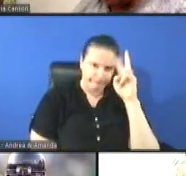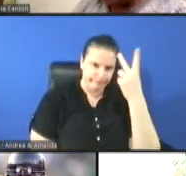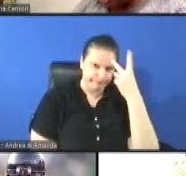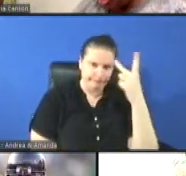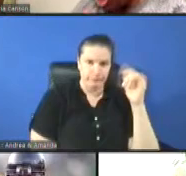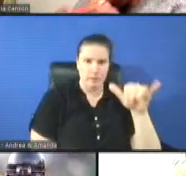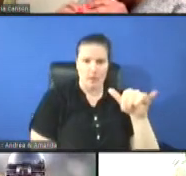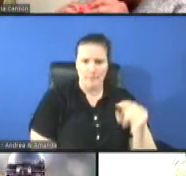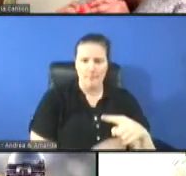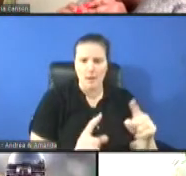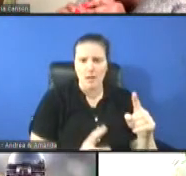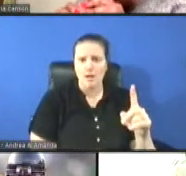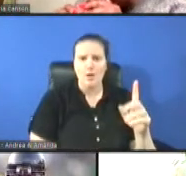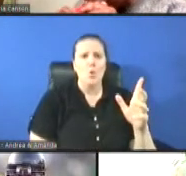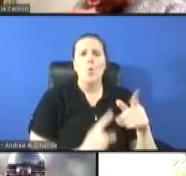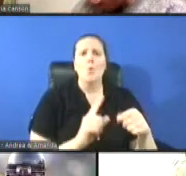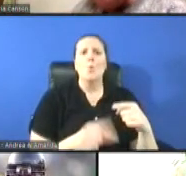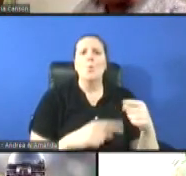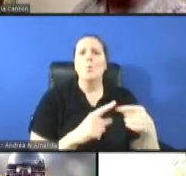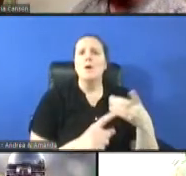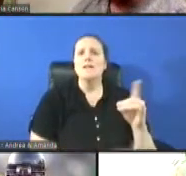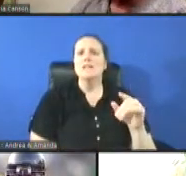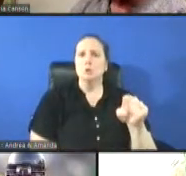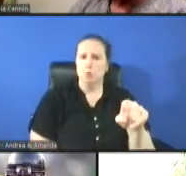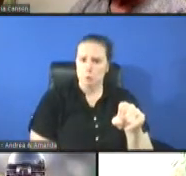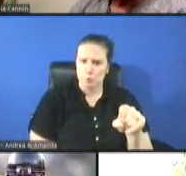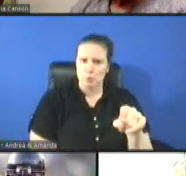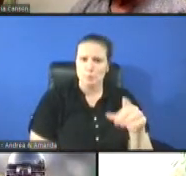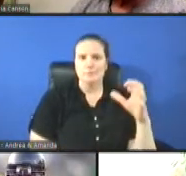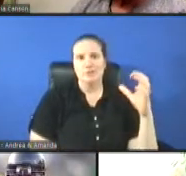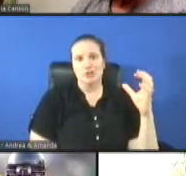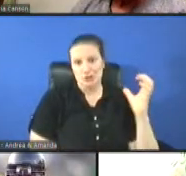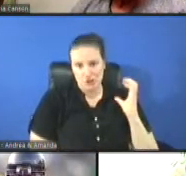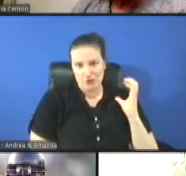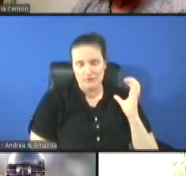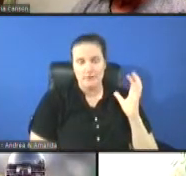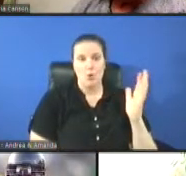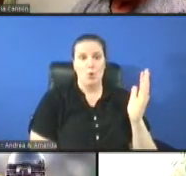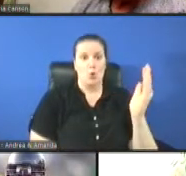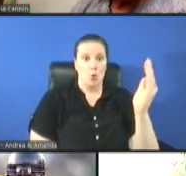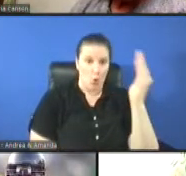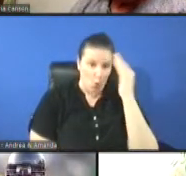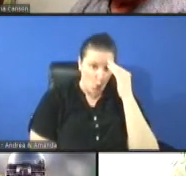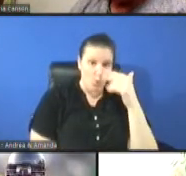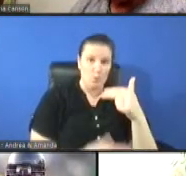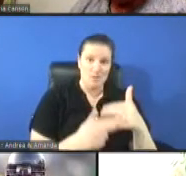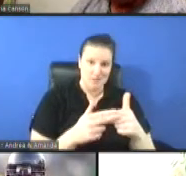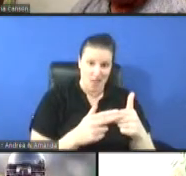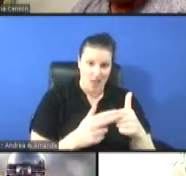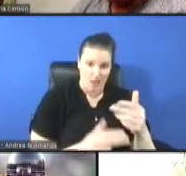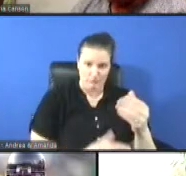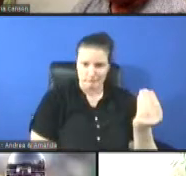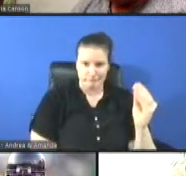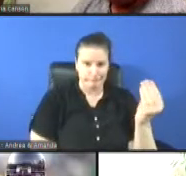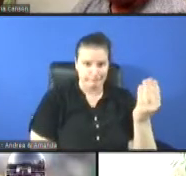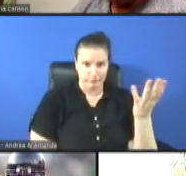question is this: when did you and the chief know about this slide deck?